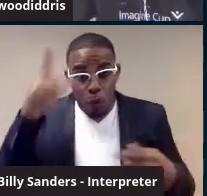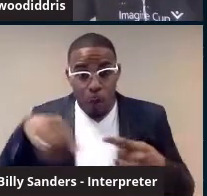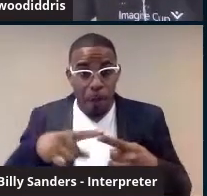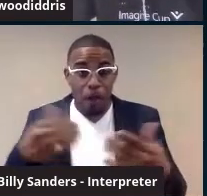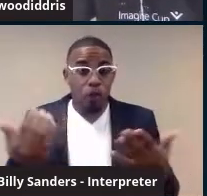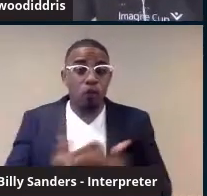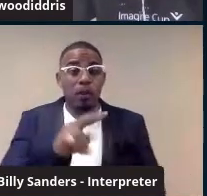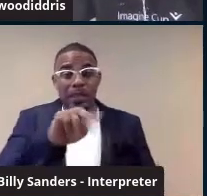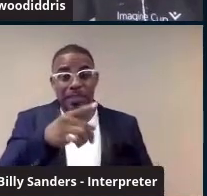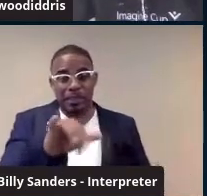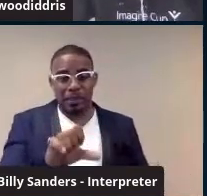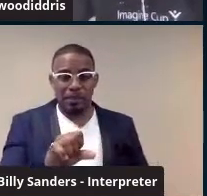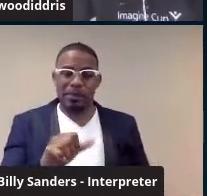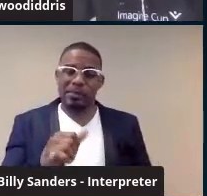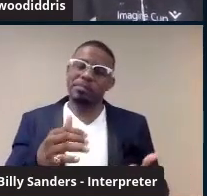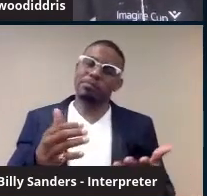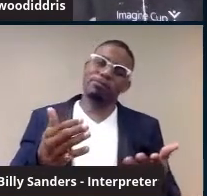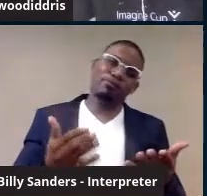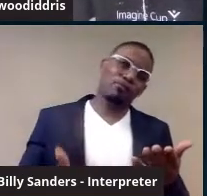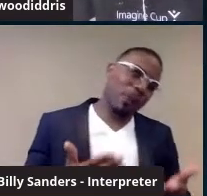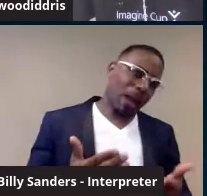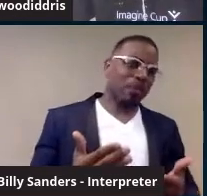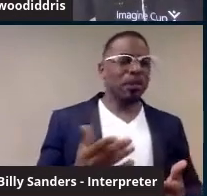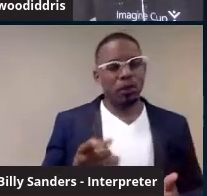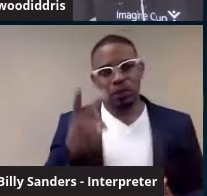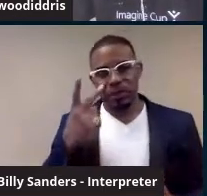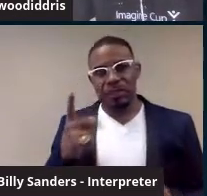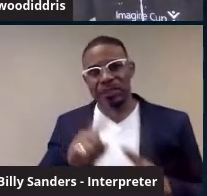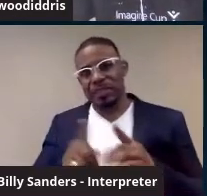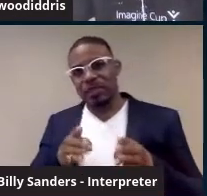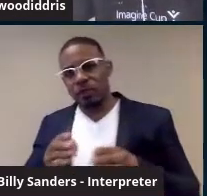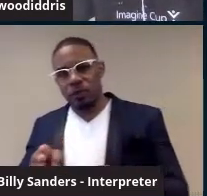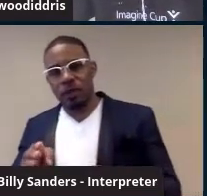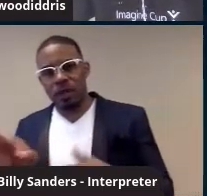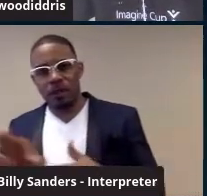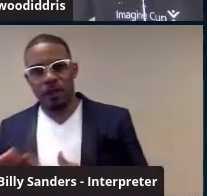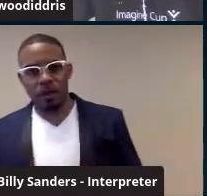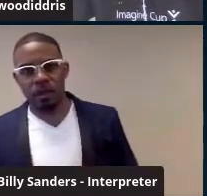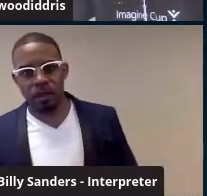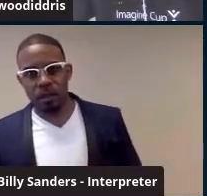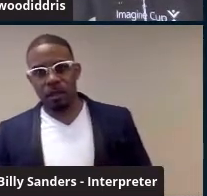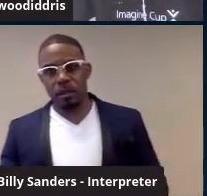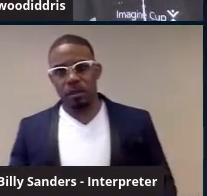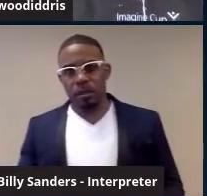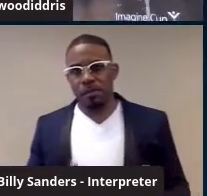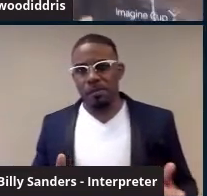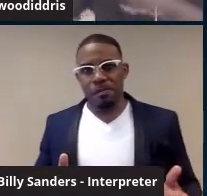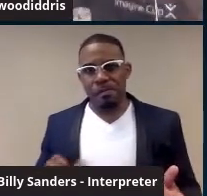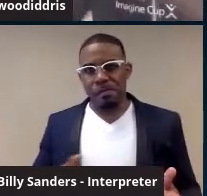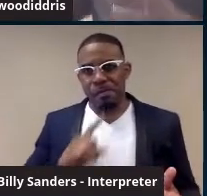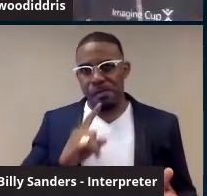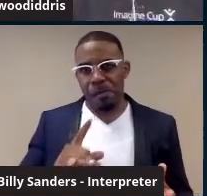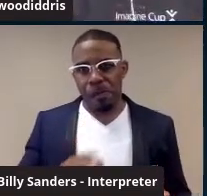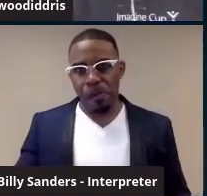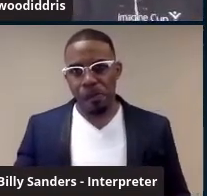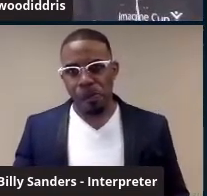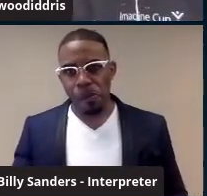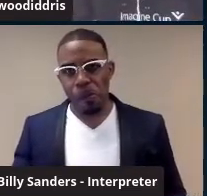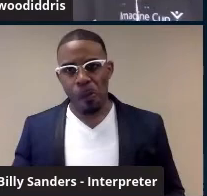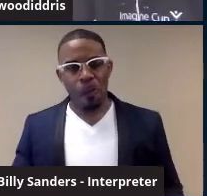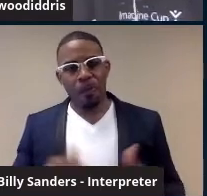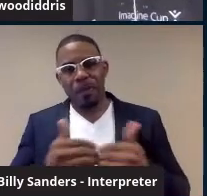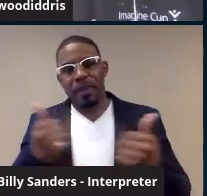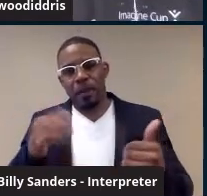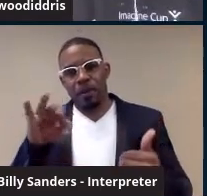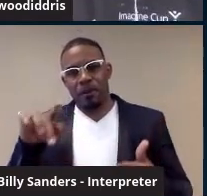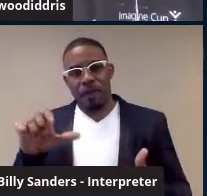Node.js, I'm sure probably you've seen a different way of actually putting the pieces, in separate files.